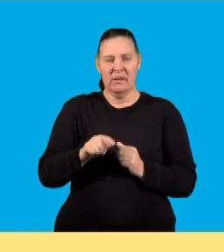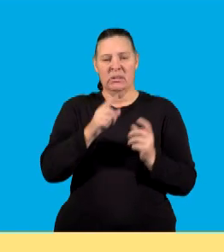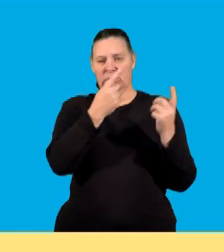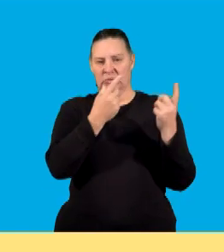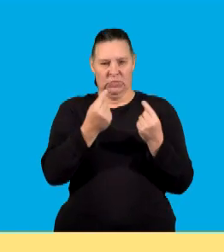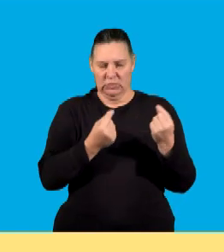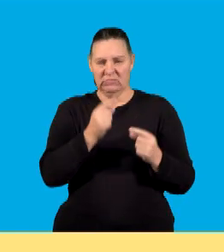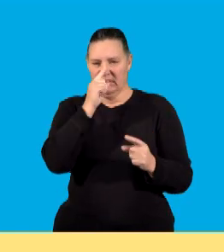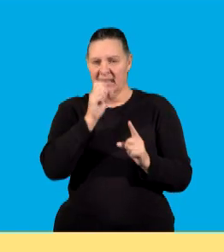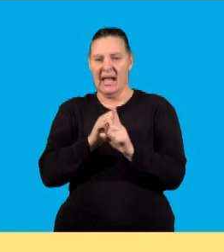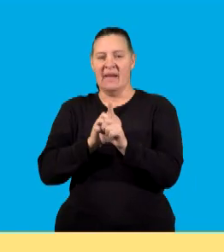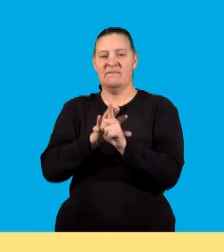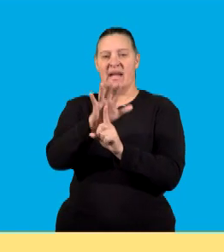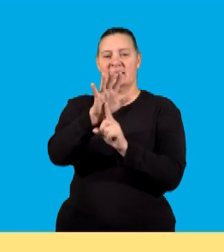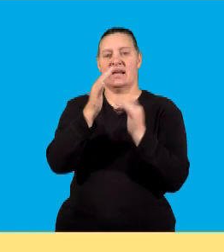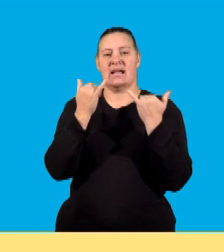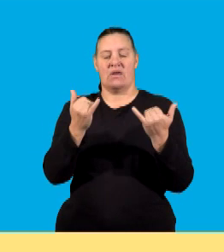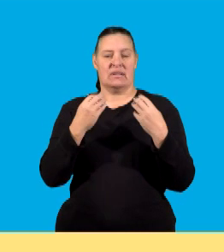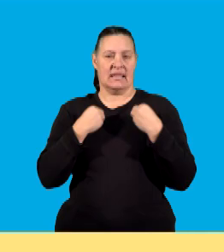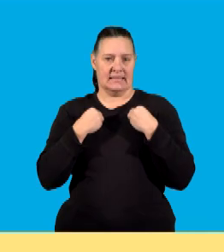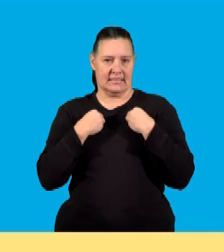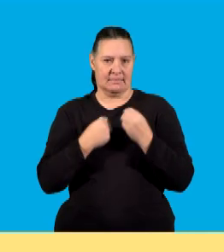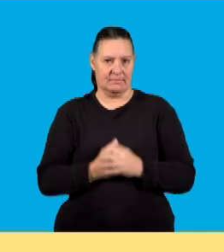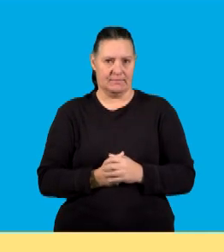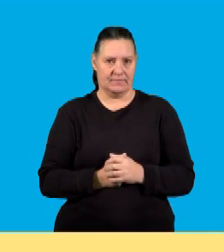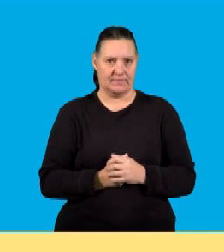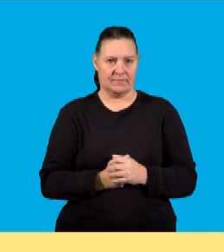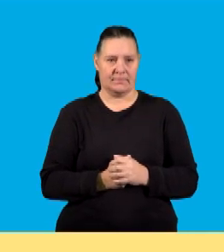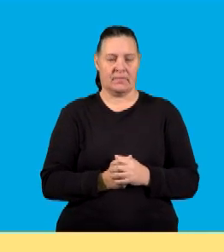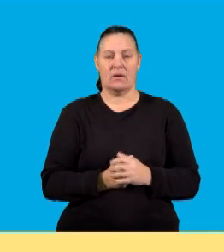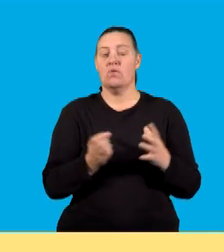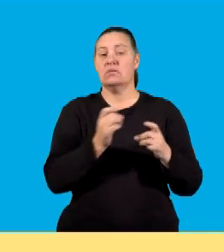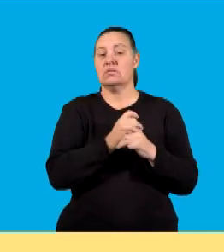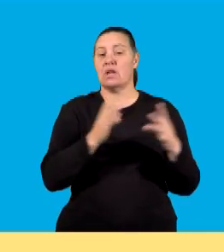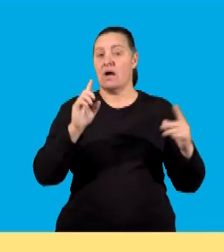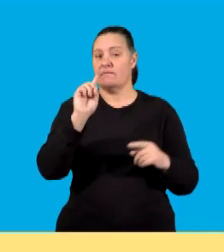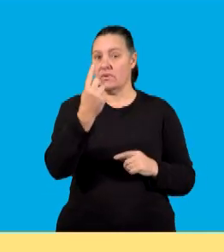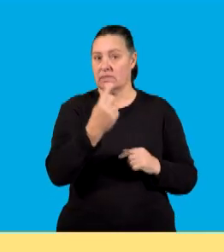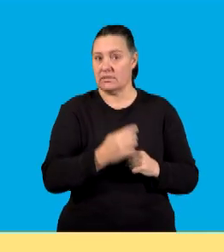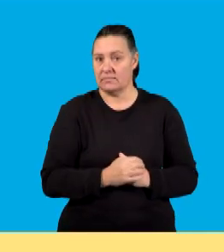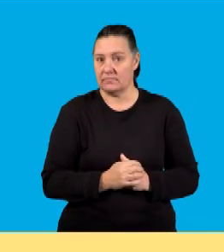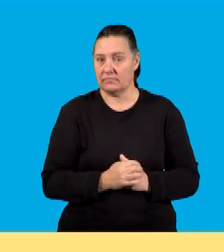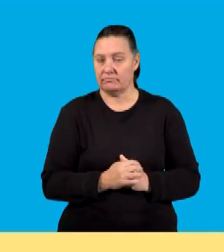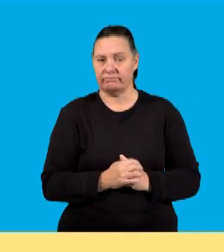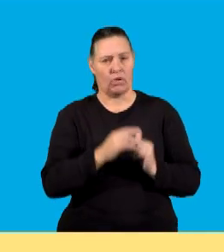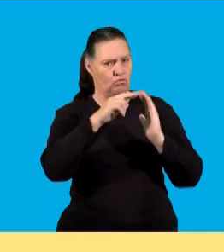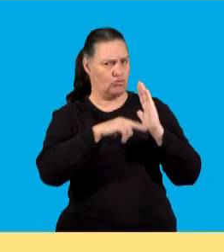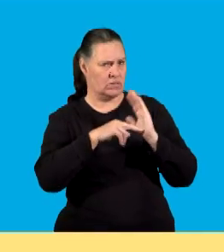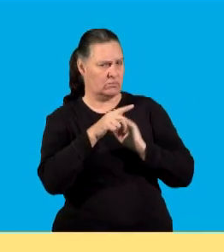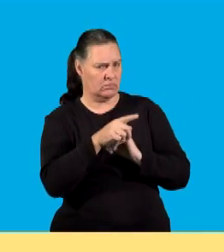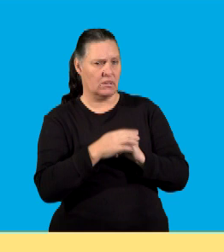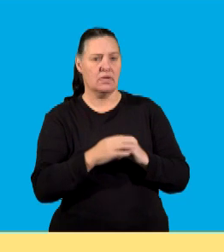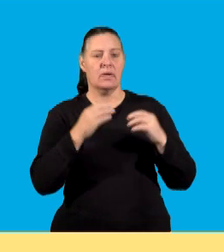adjustments and see how they affect our current assets. Let us begin with the first one. It